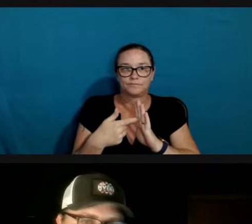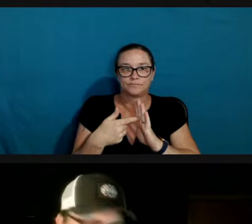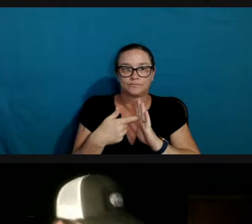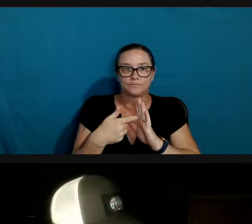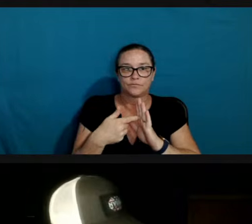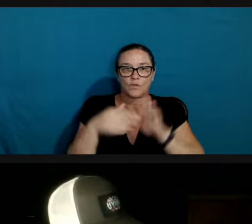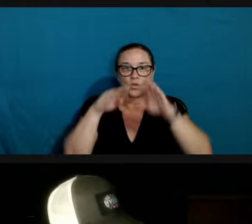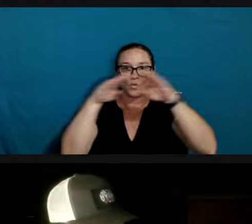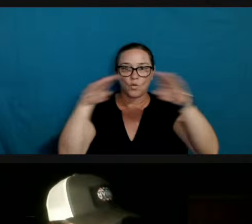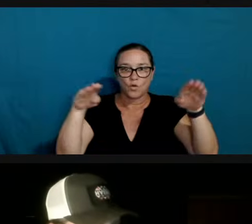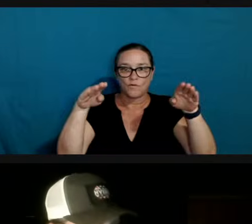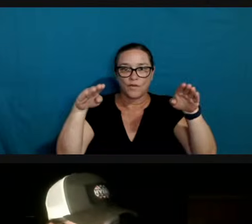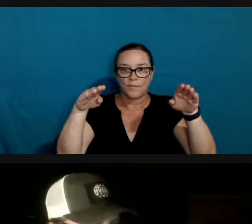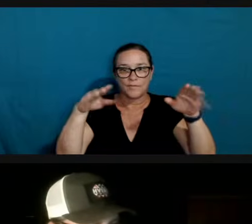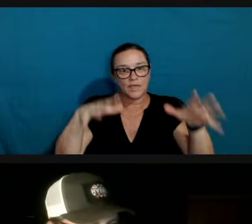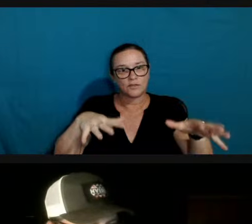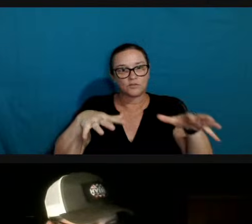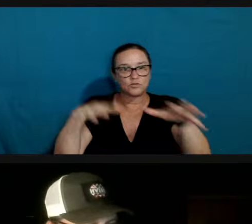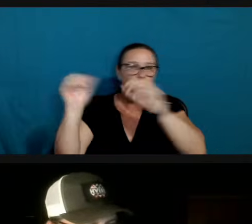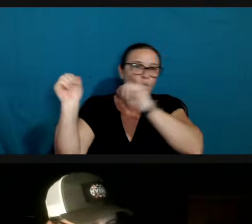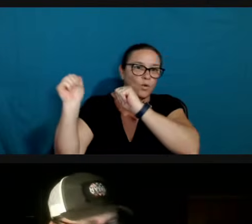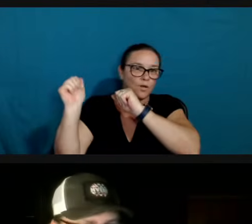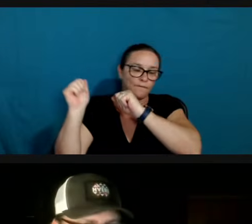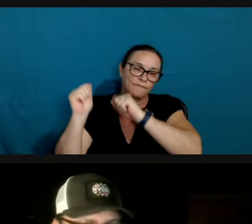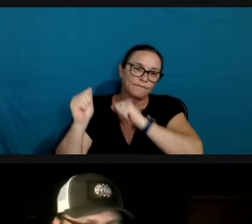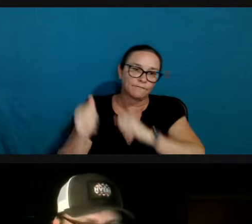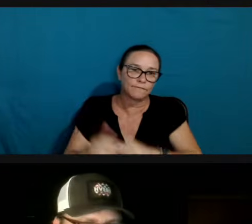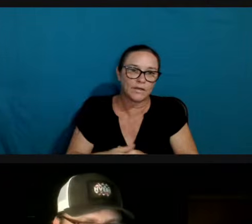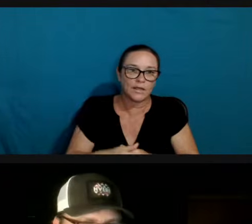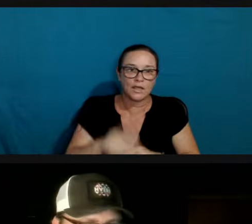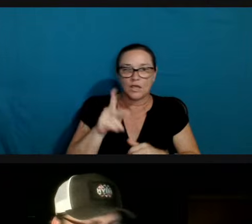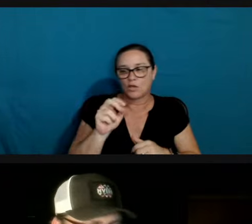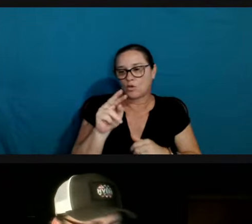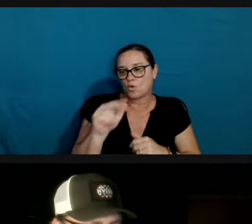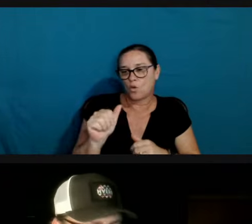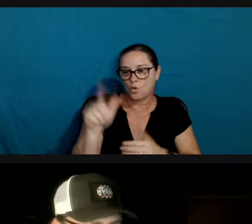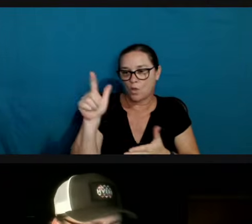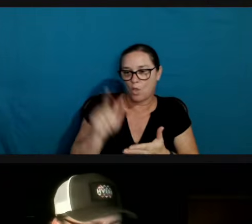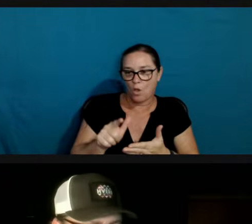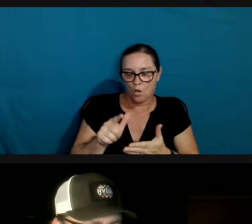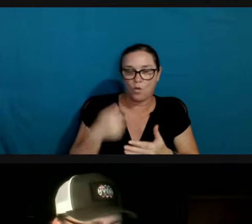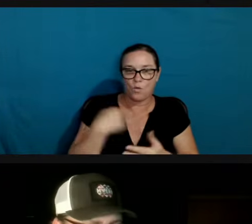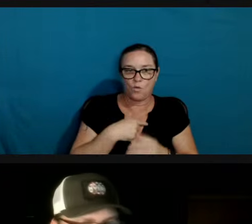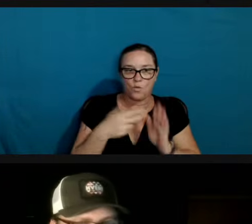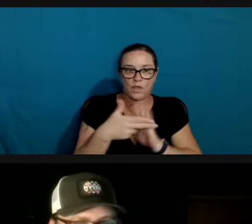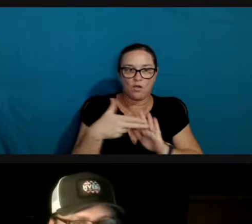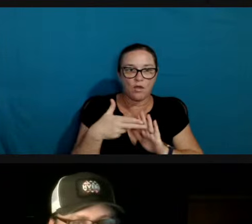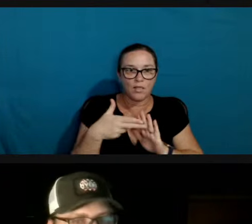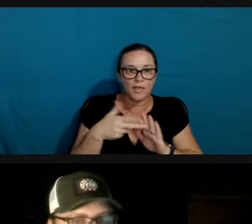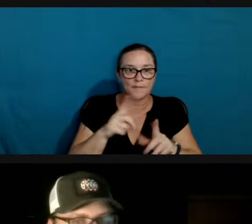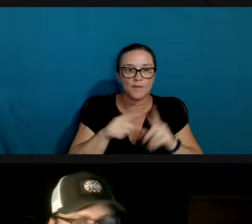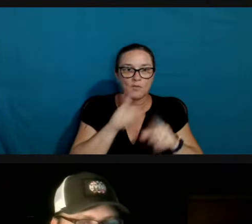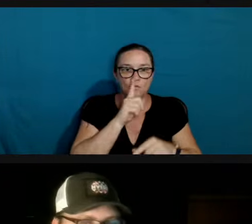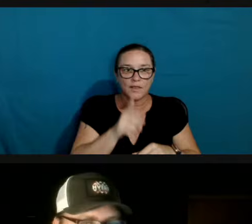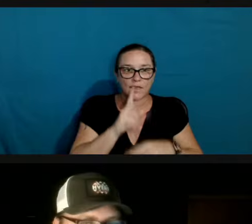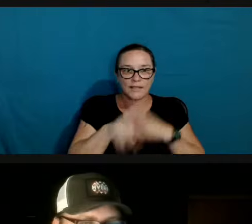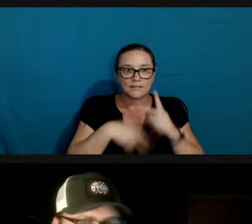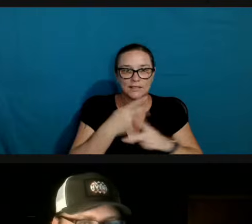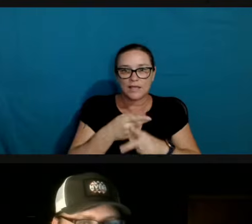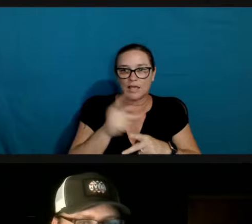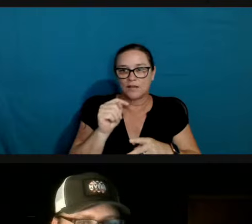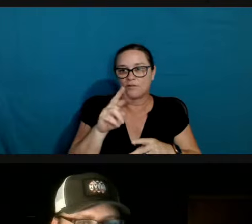roofs getting ripped off. And this storm, it's a Kona Low, we call it, but it's really a type of tropical